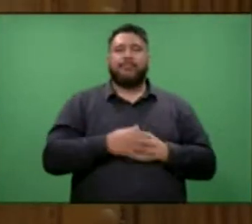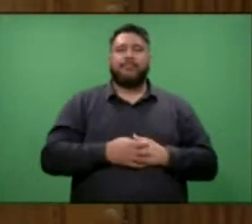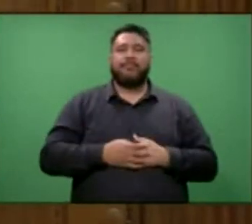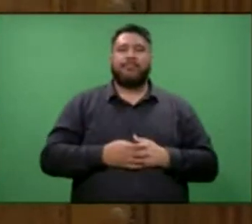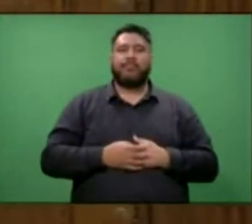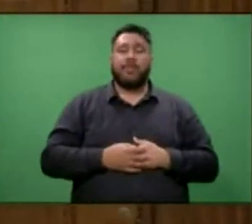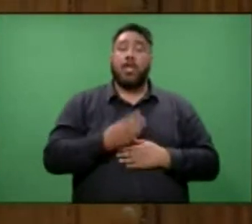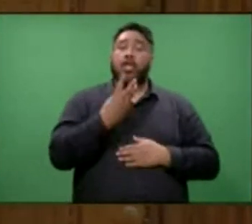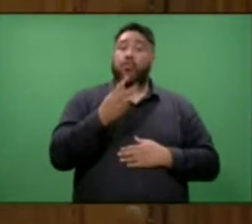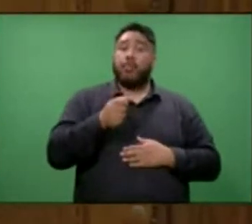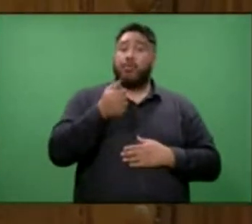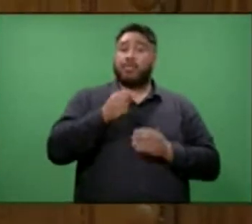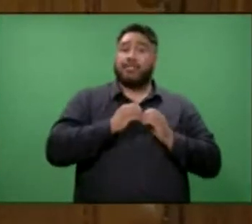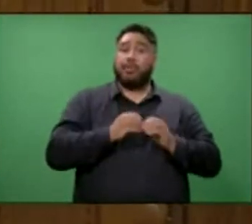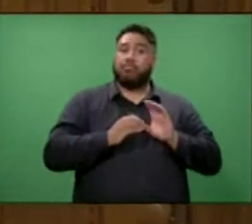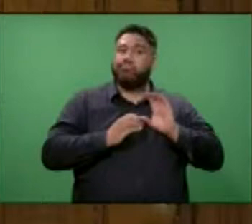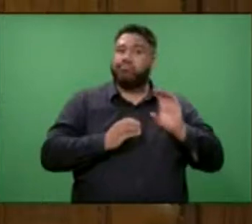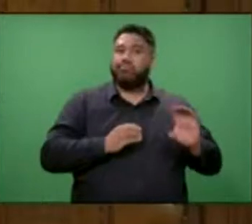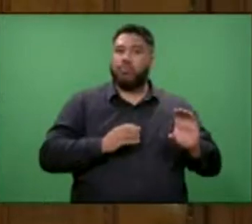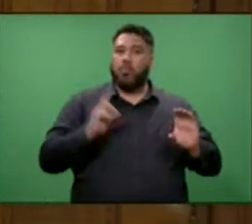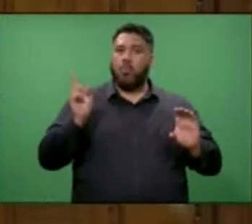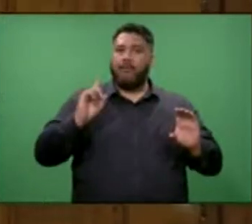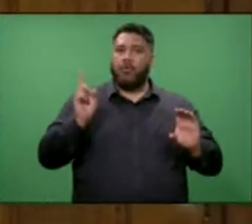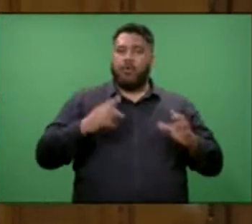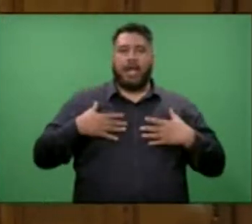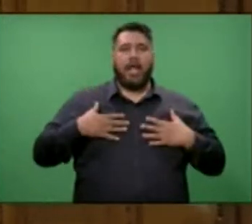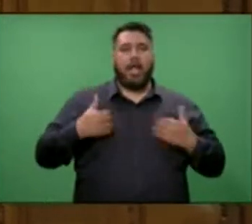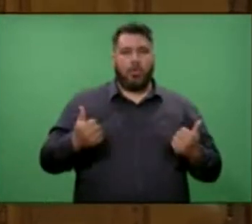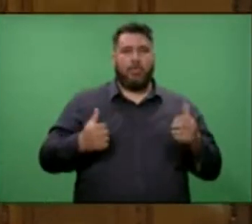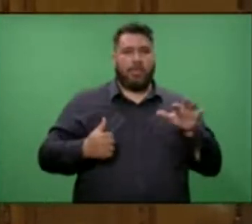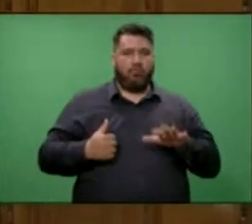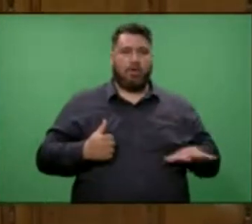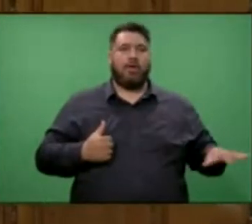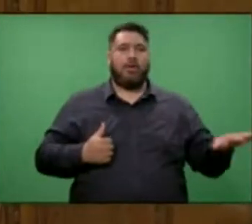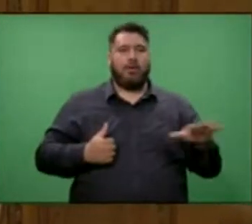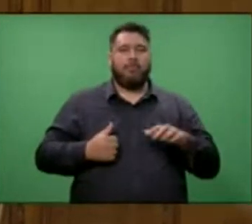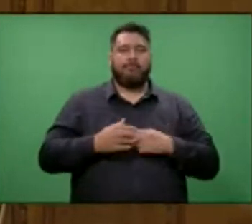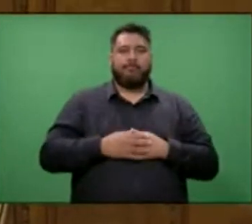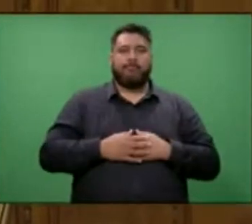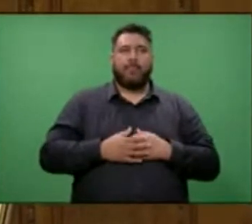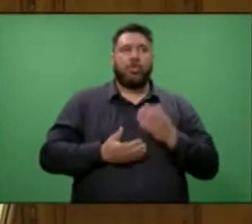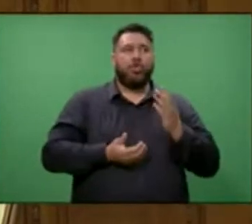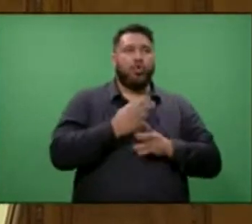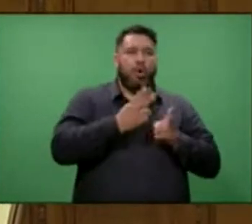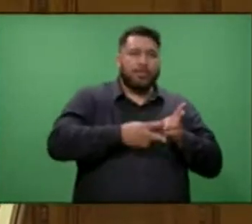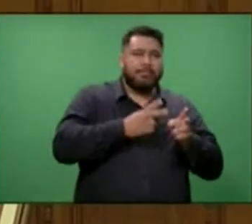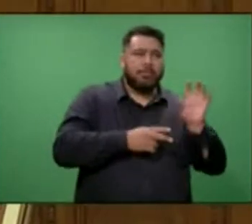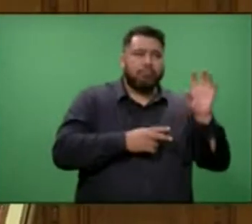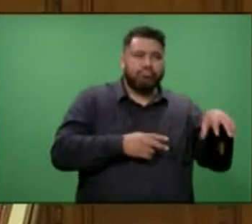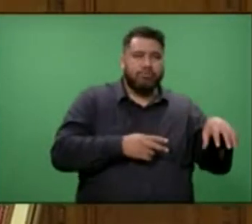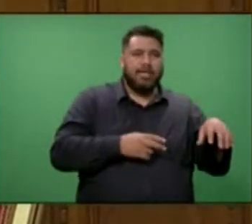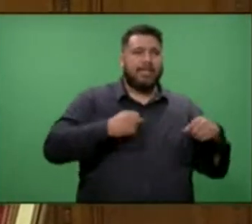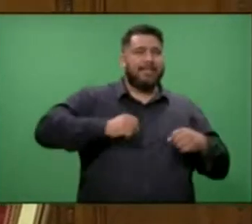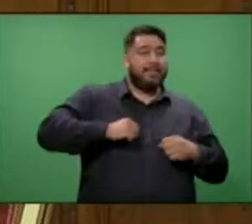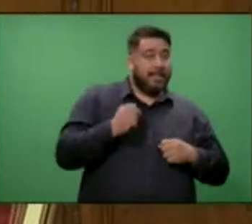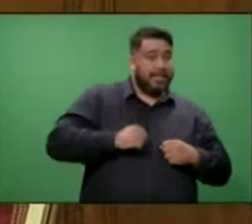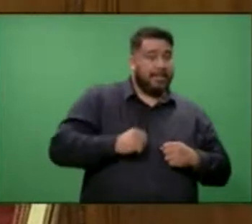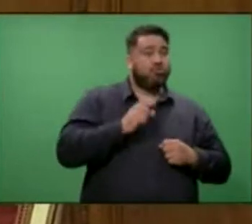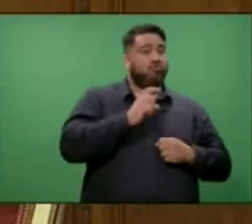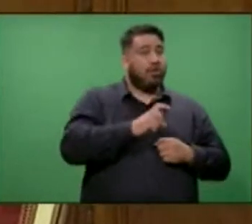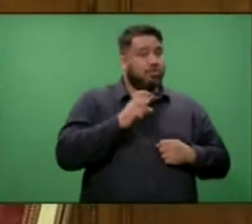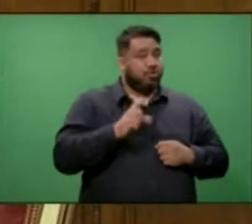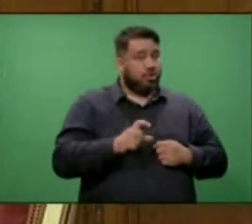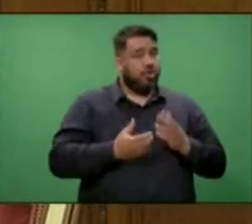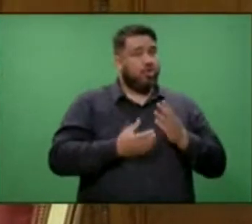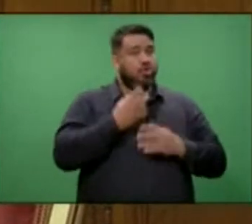$3.6 billion has been committed to health, including new hospital facilities in Dunedin, Christchurch,